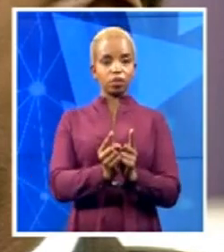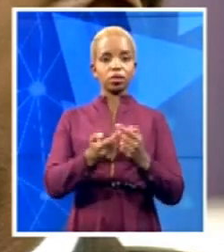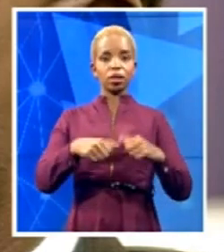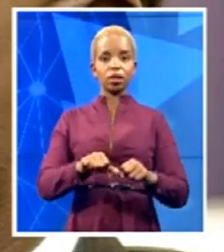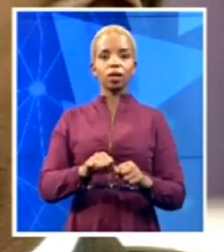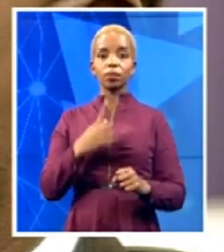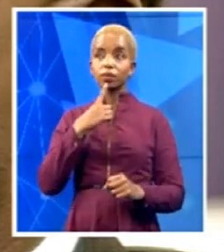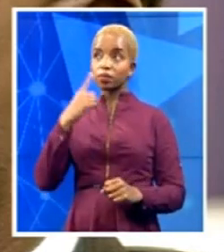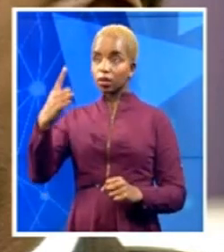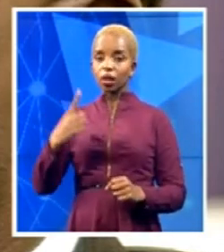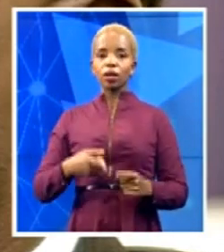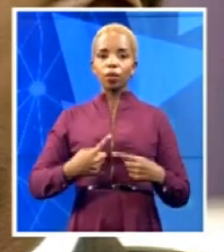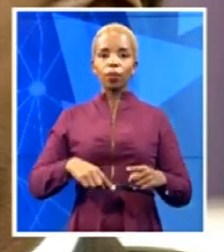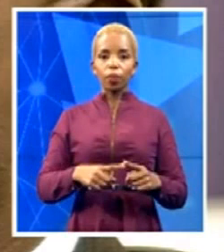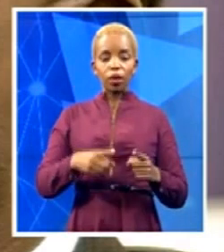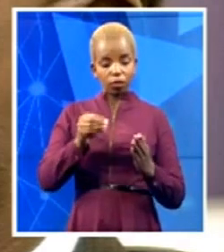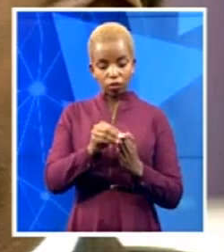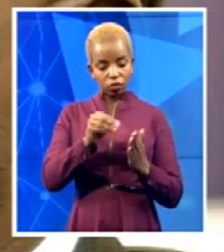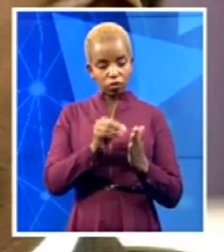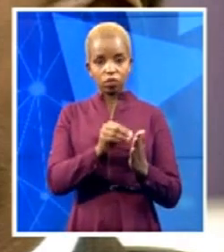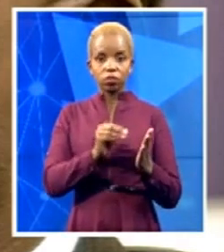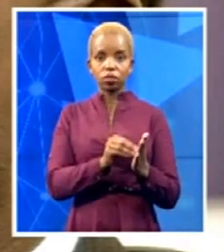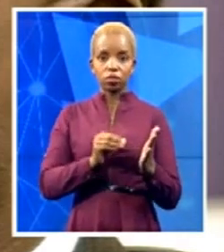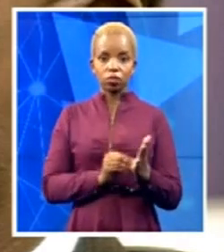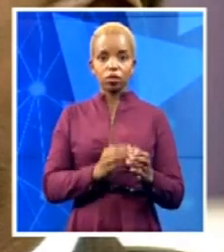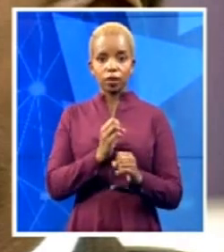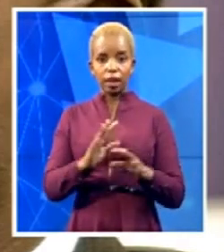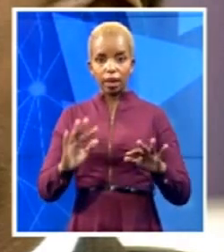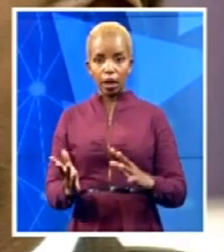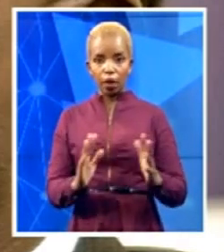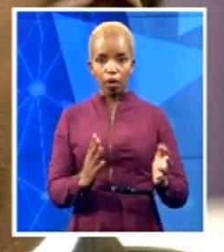is one sector that we can start with so that we can learn without pressing on us.